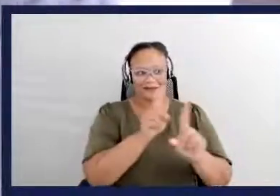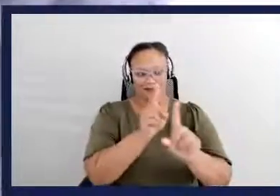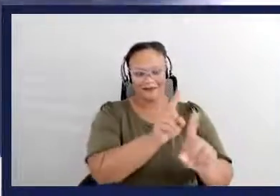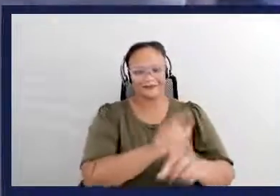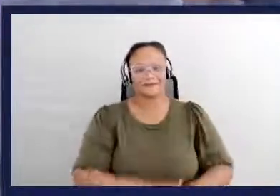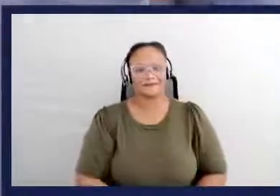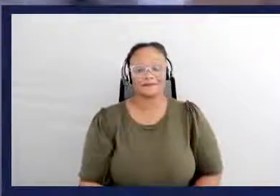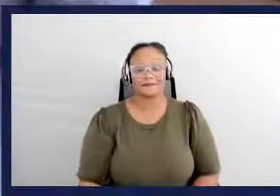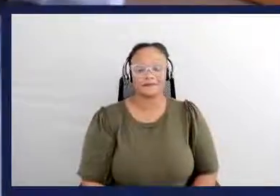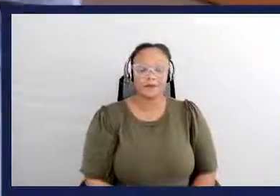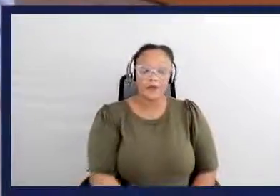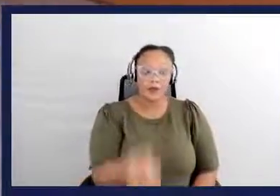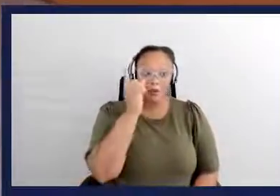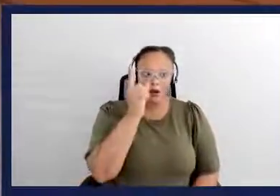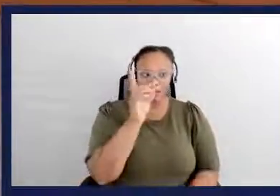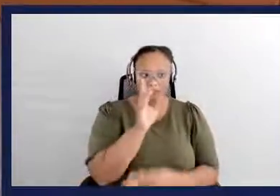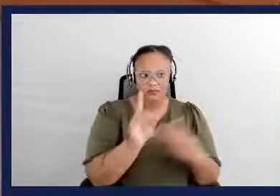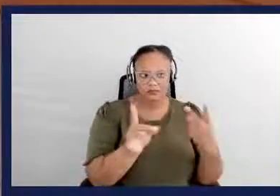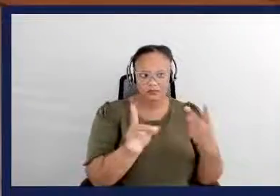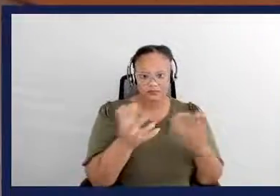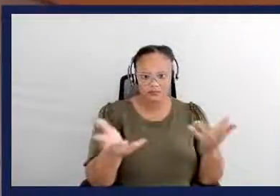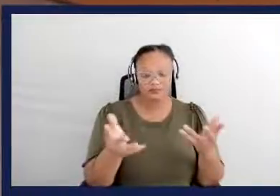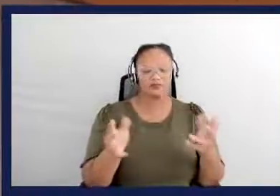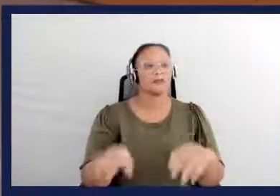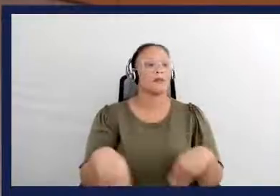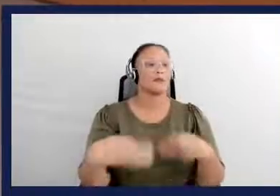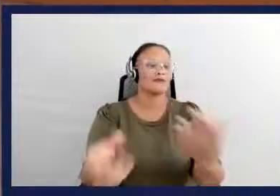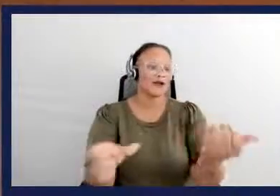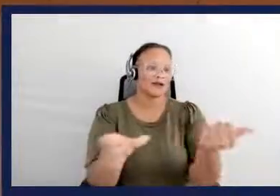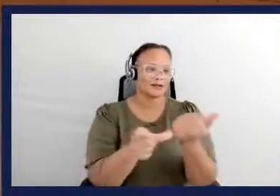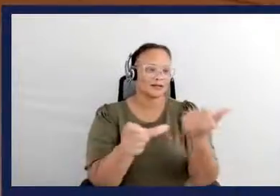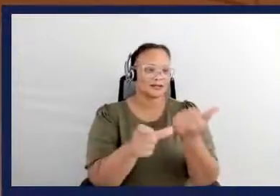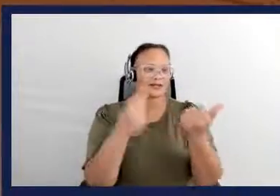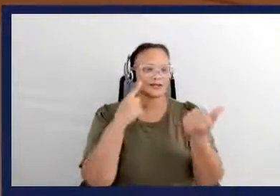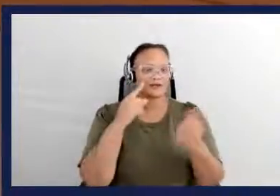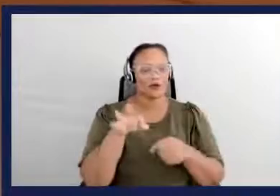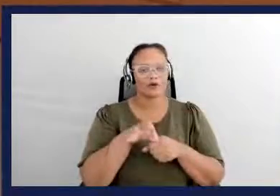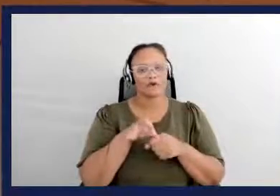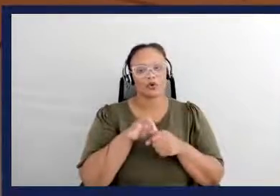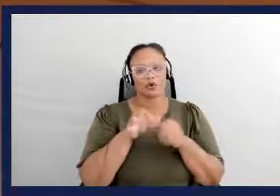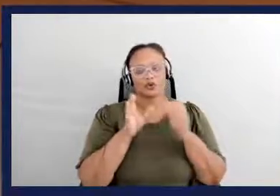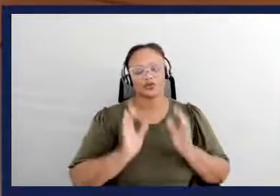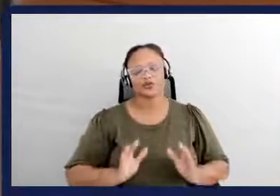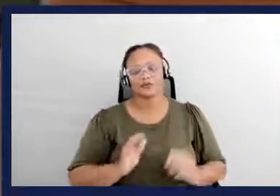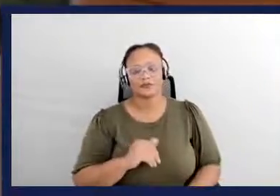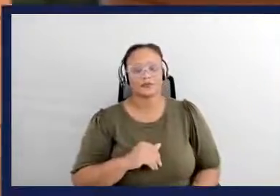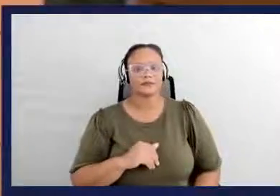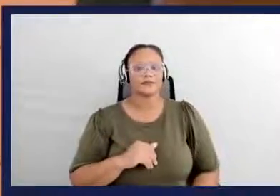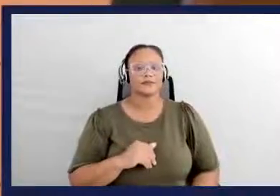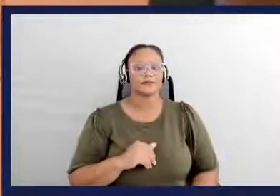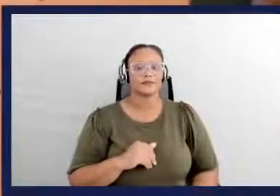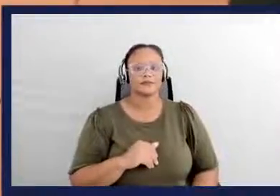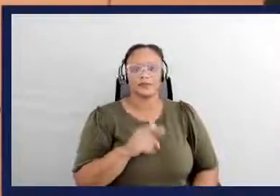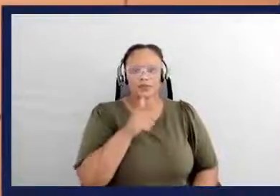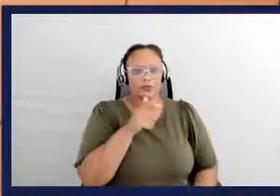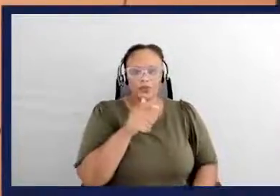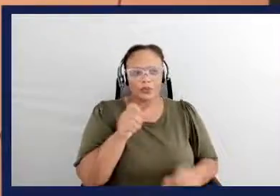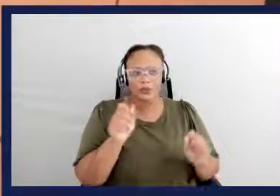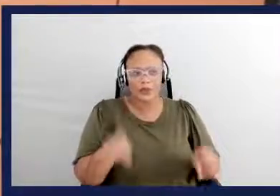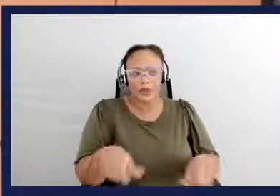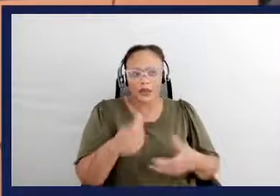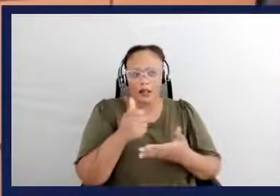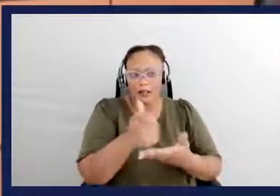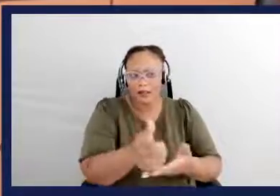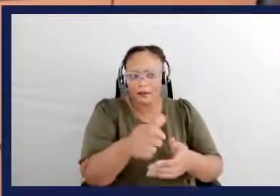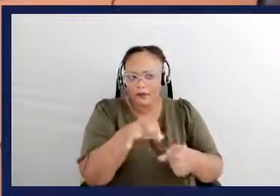is to provide assistance for those voters, right? So, and who can assist a voter? And this